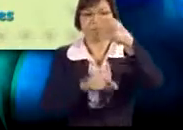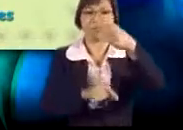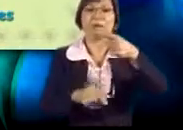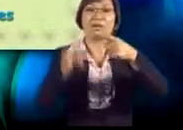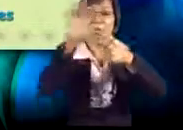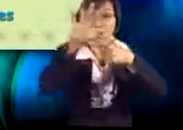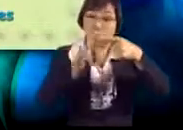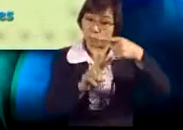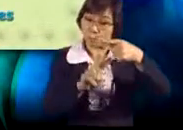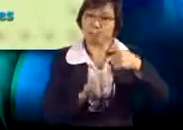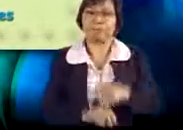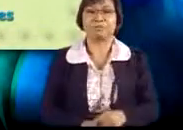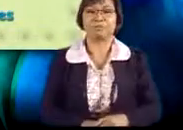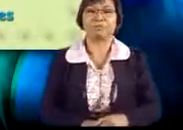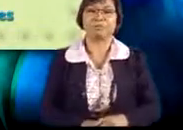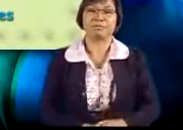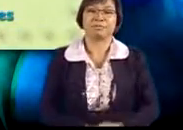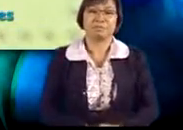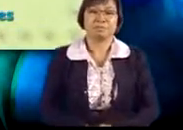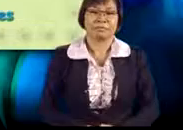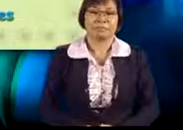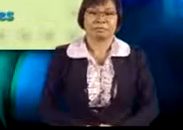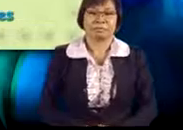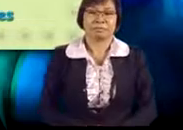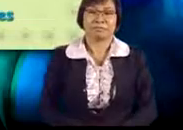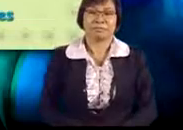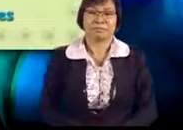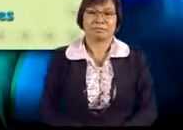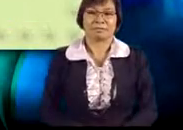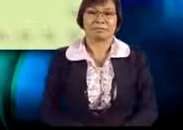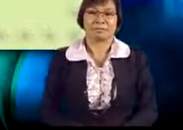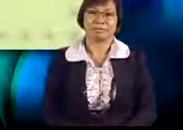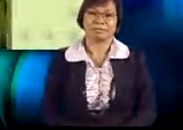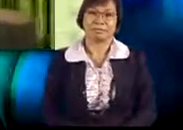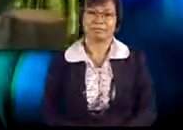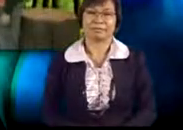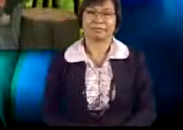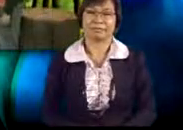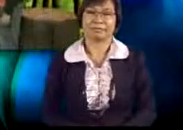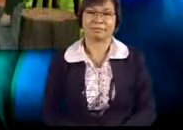5 over 2 or 5 halves.